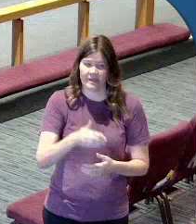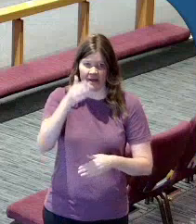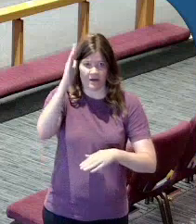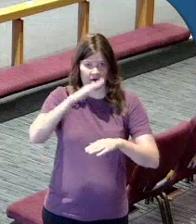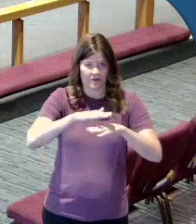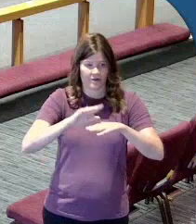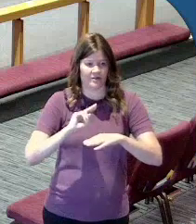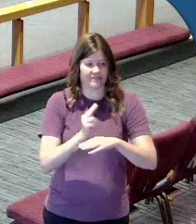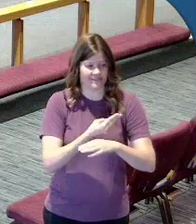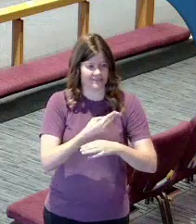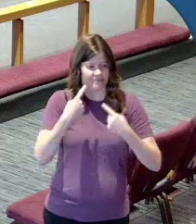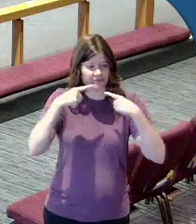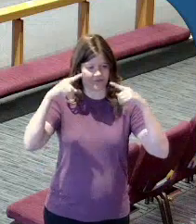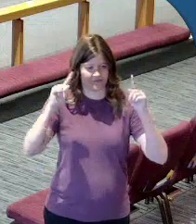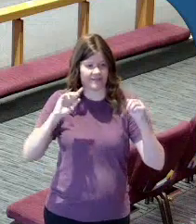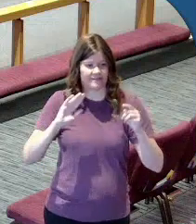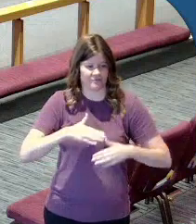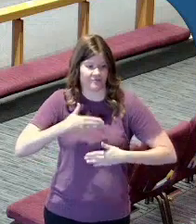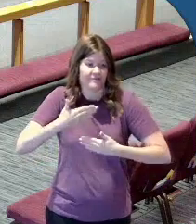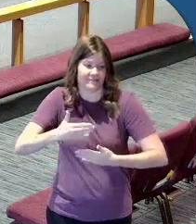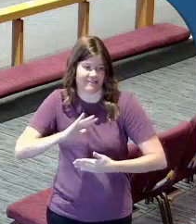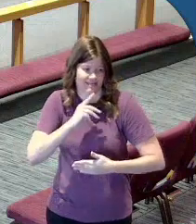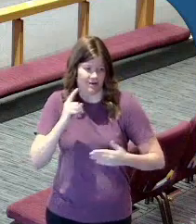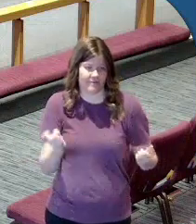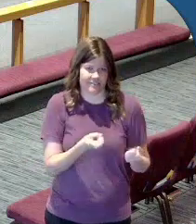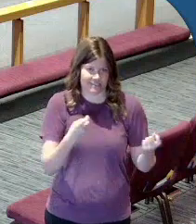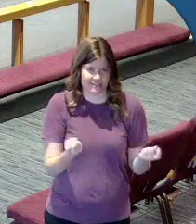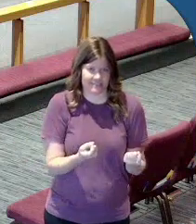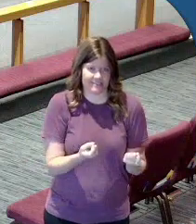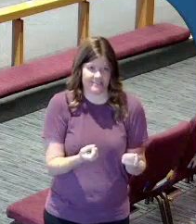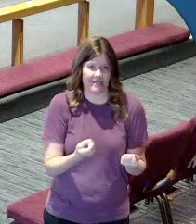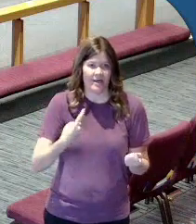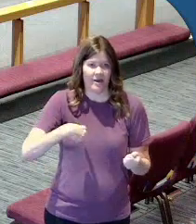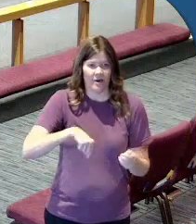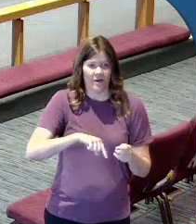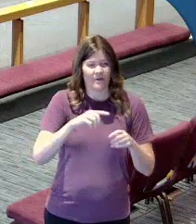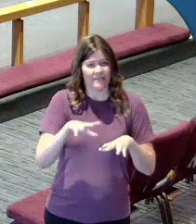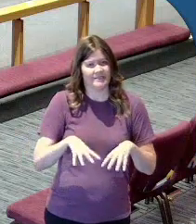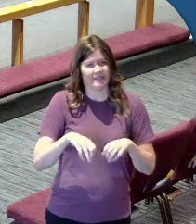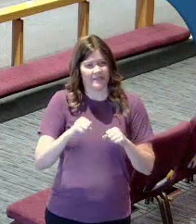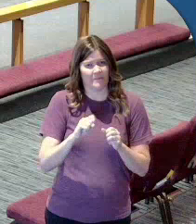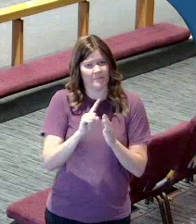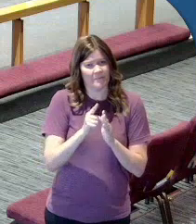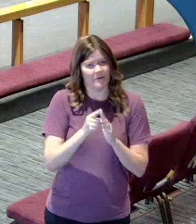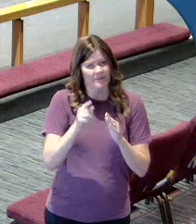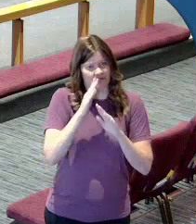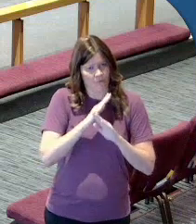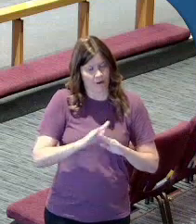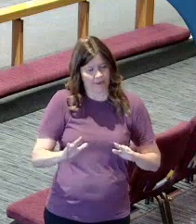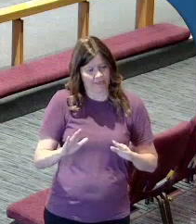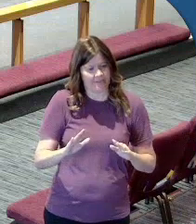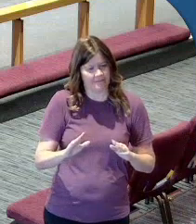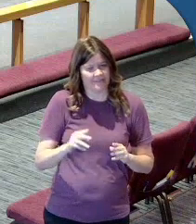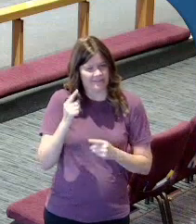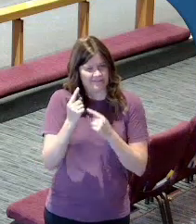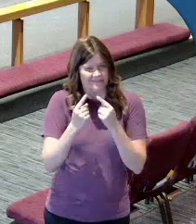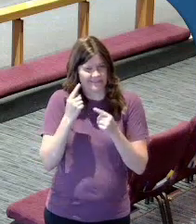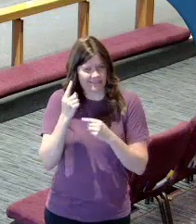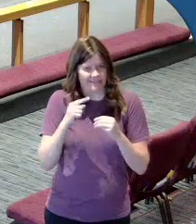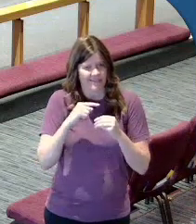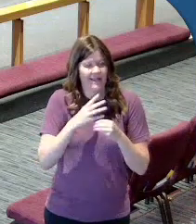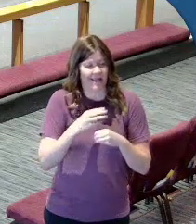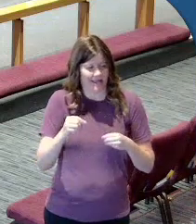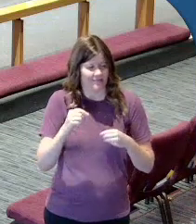God calls us to confess our sins. We observe a moment of silence for personal reflection and